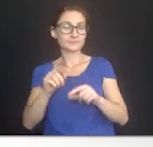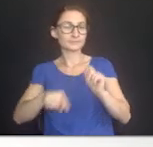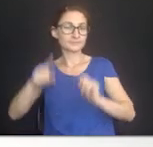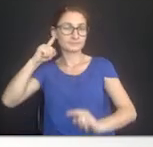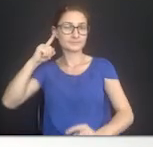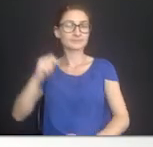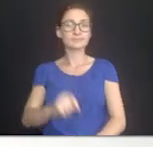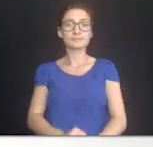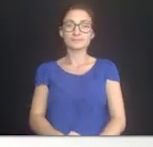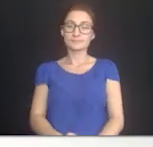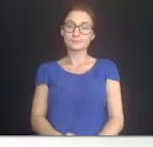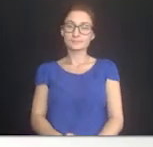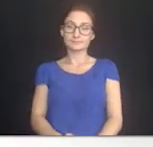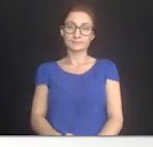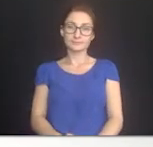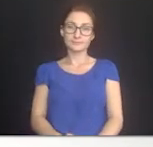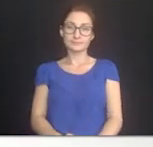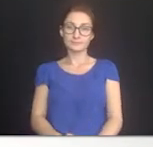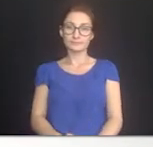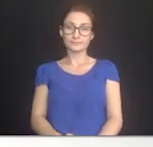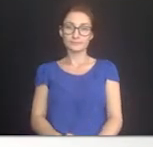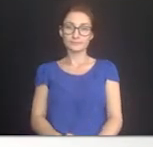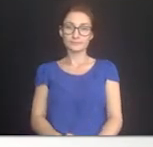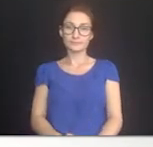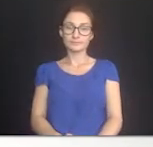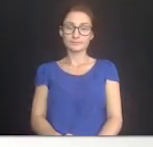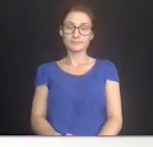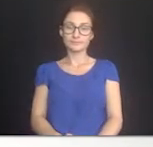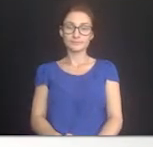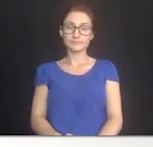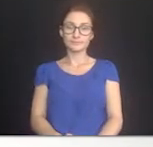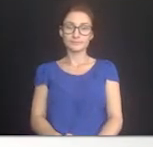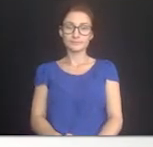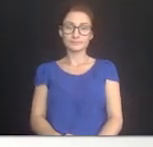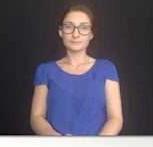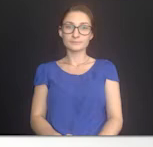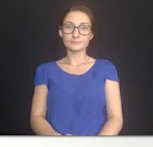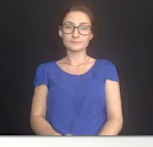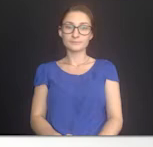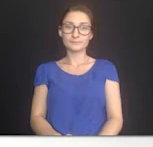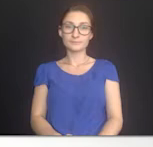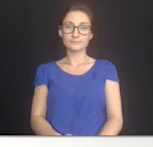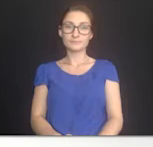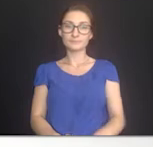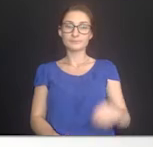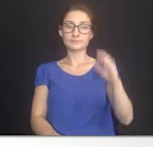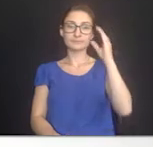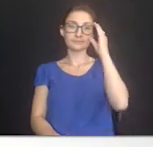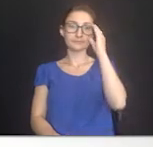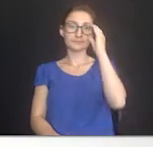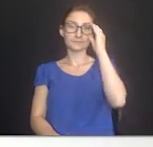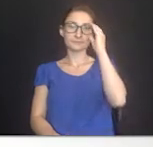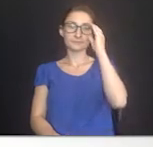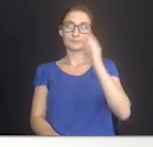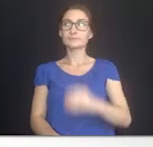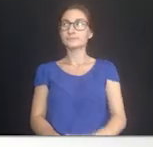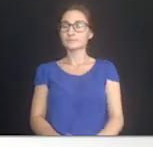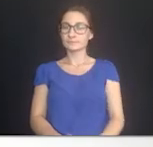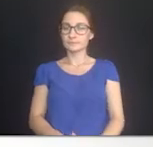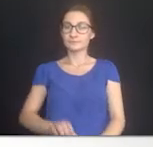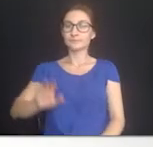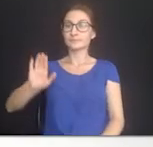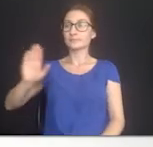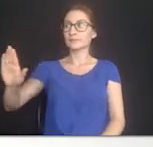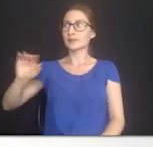criteria do you use to assert whether you should put your money in one, the other, or two? So his question is about